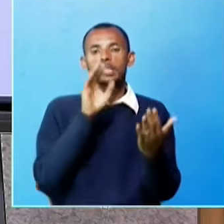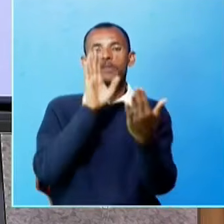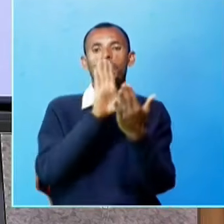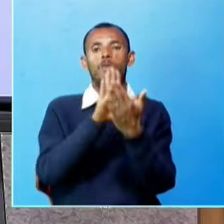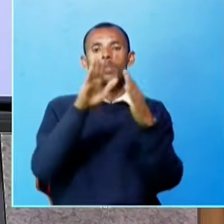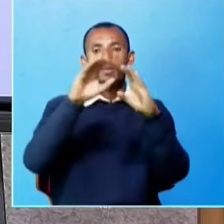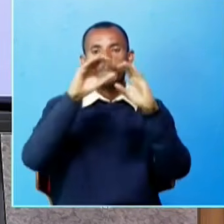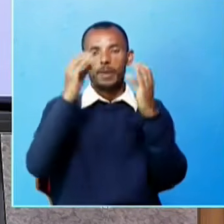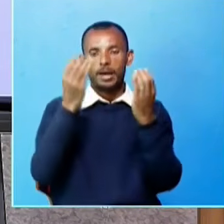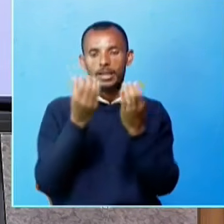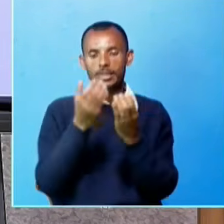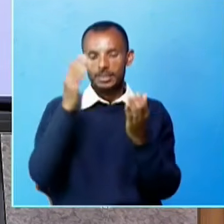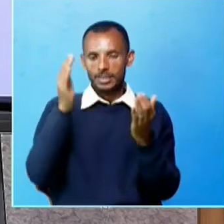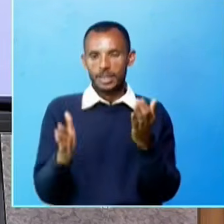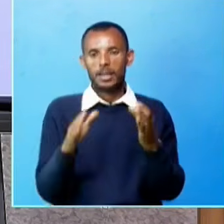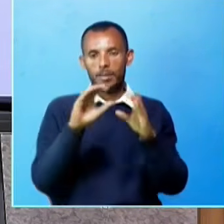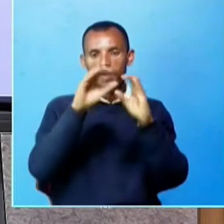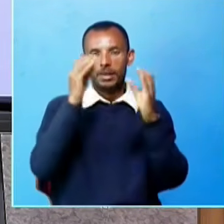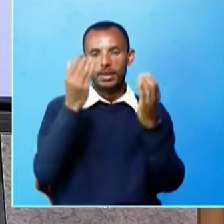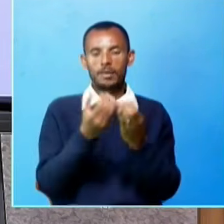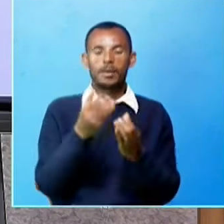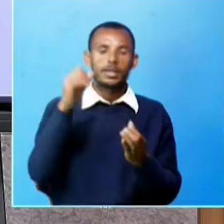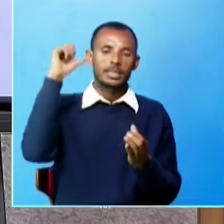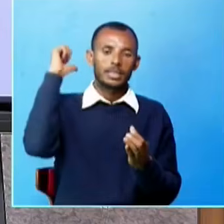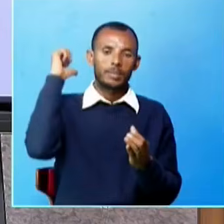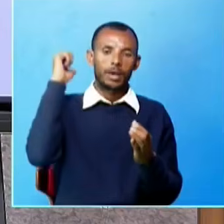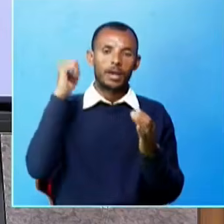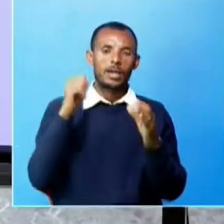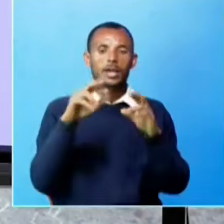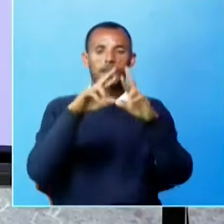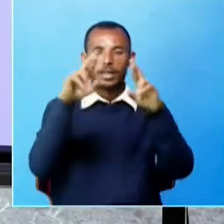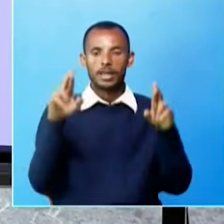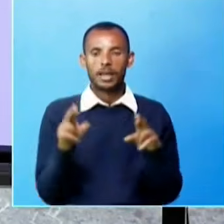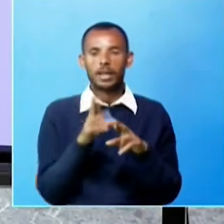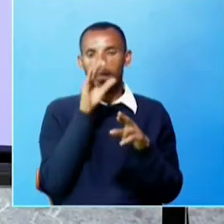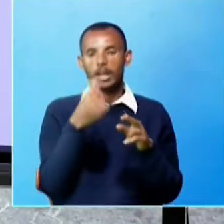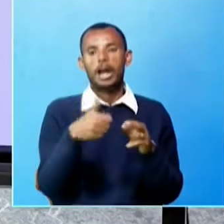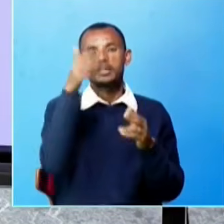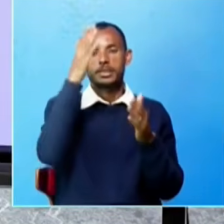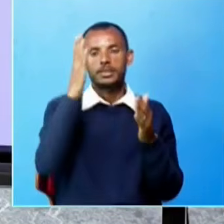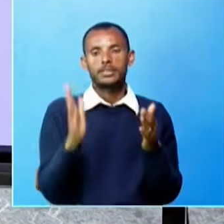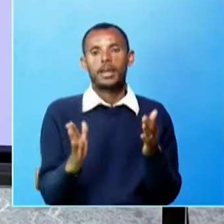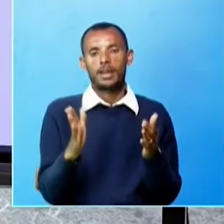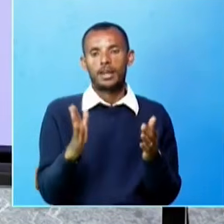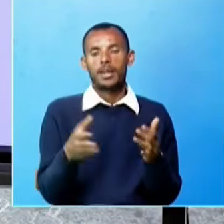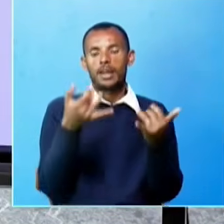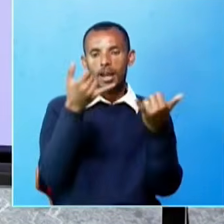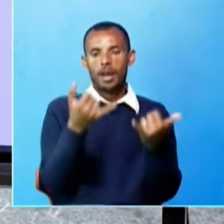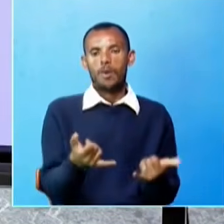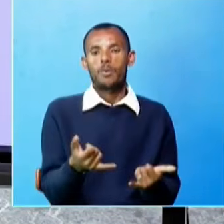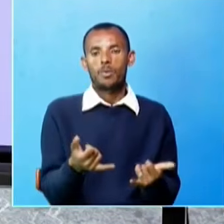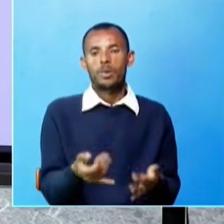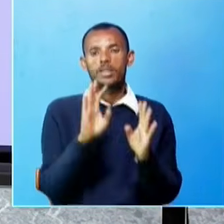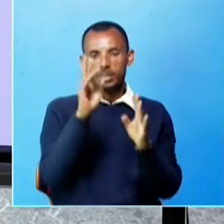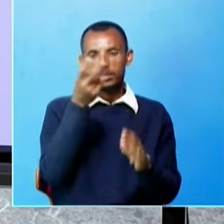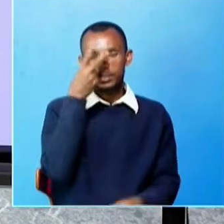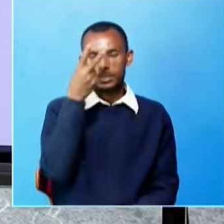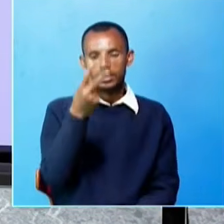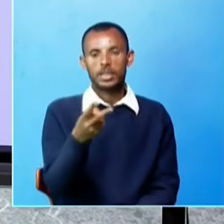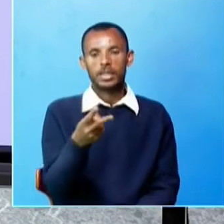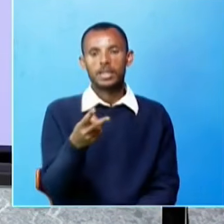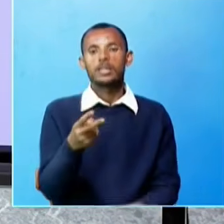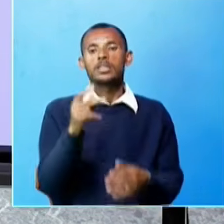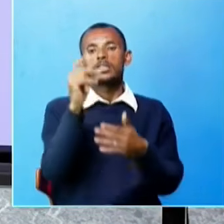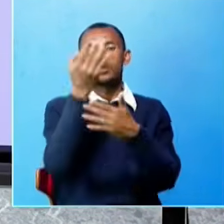part, the side part, the back rectangle, and the other side part. Okay, now let's see what